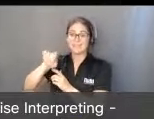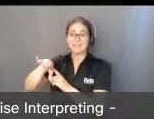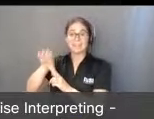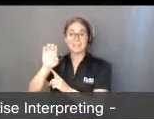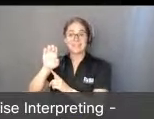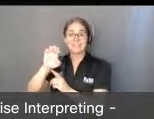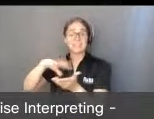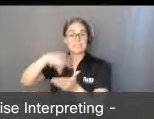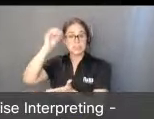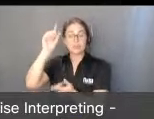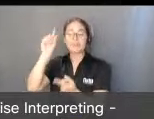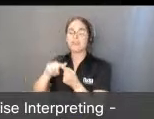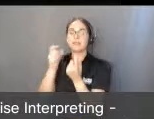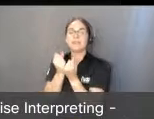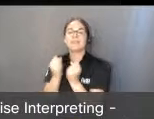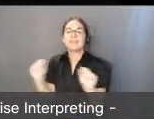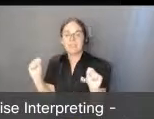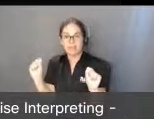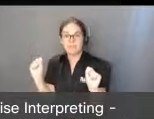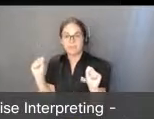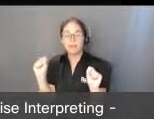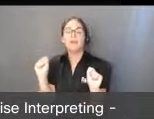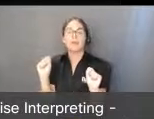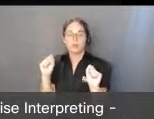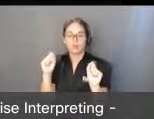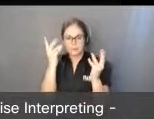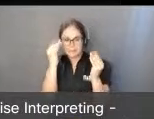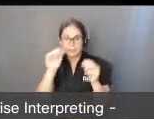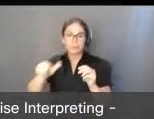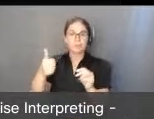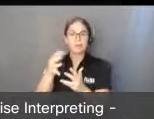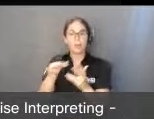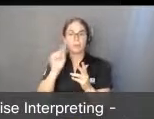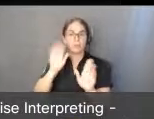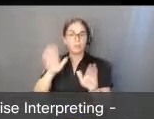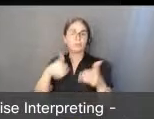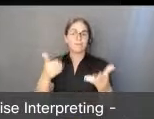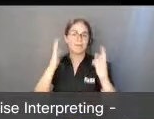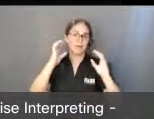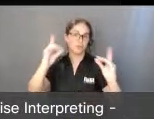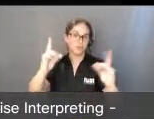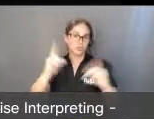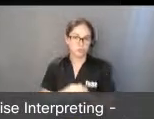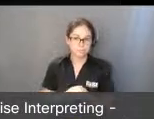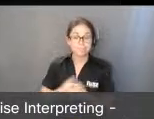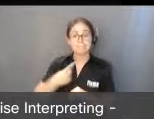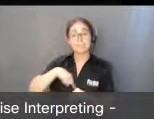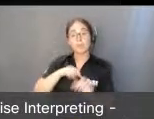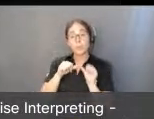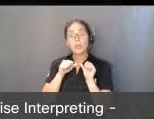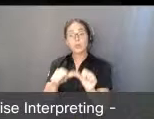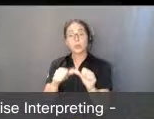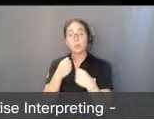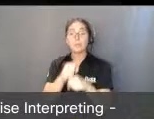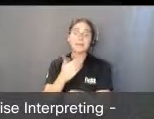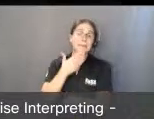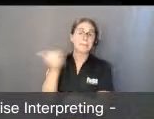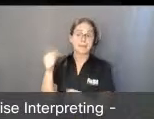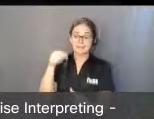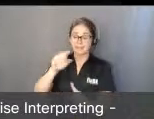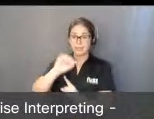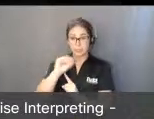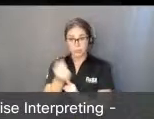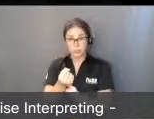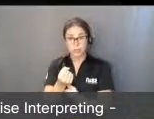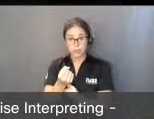safe to consider other formats of delivering instruction to the students of CJUSD. As we continue to make the best of the situation we are